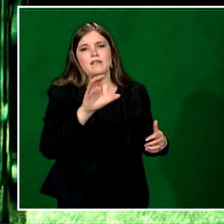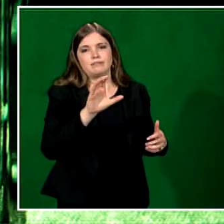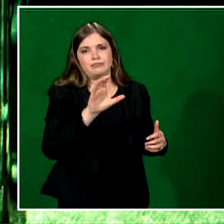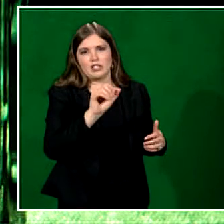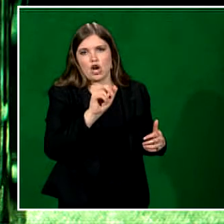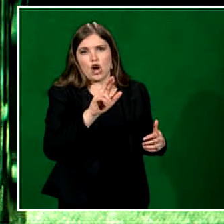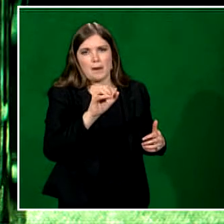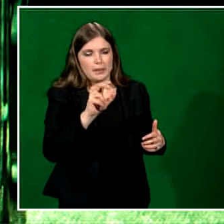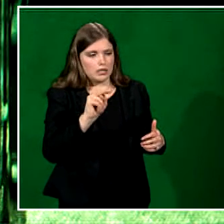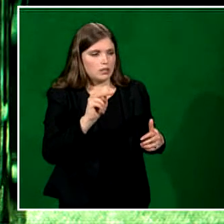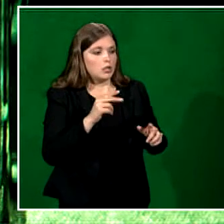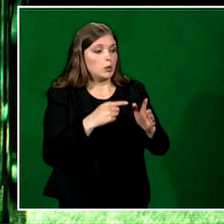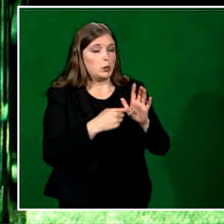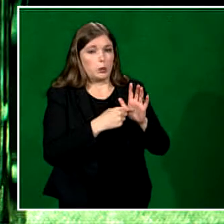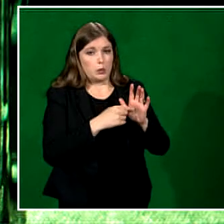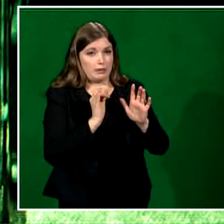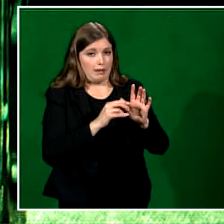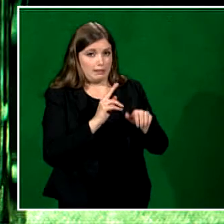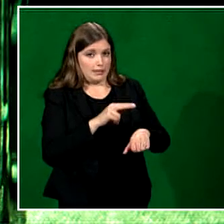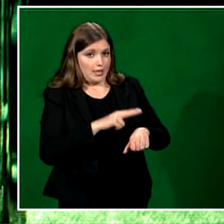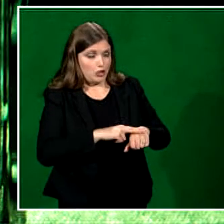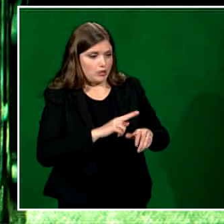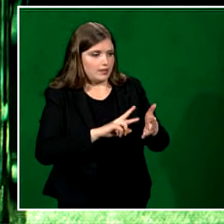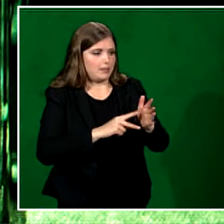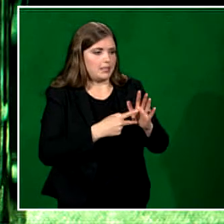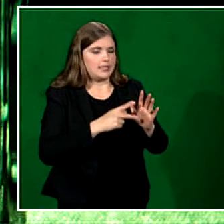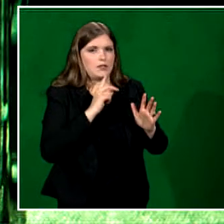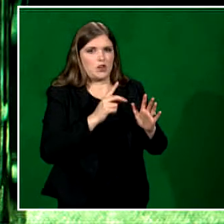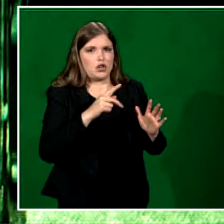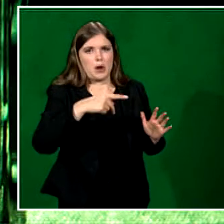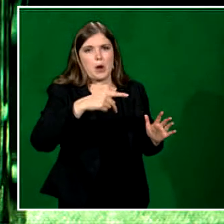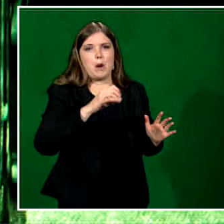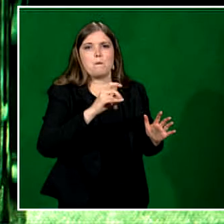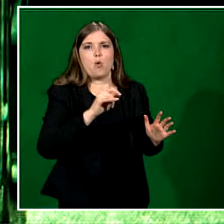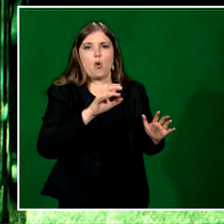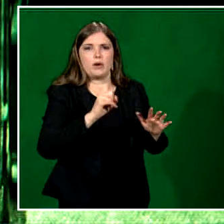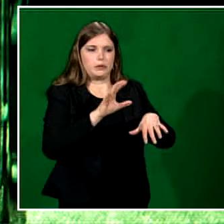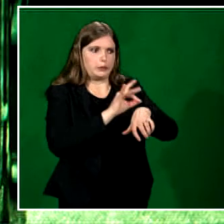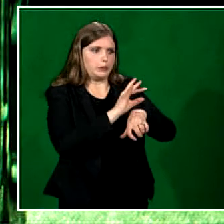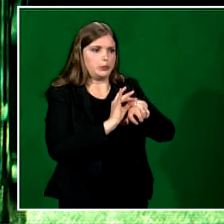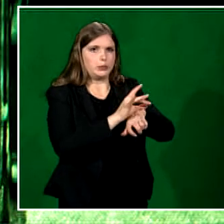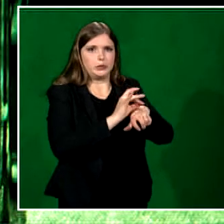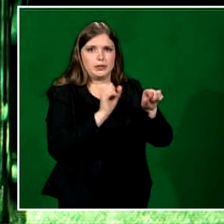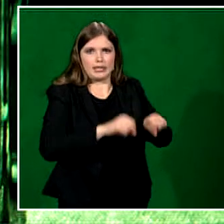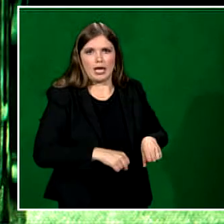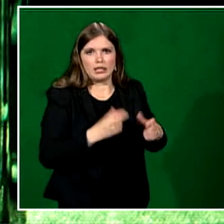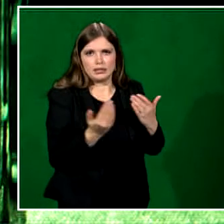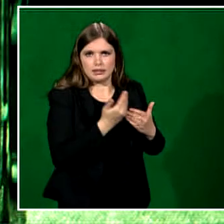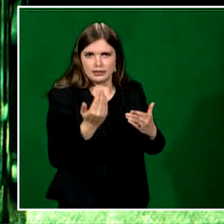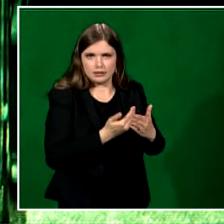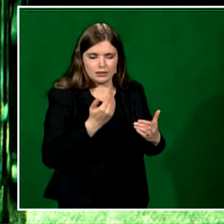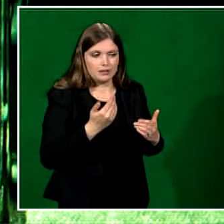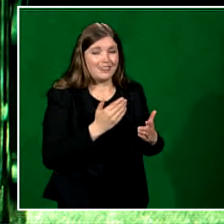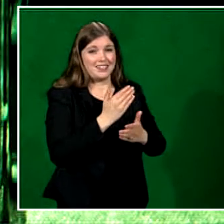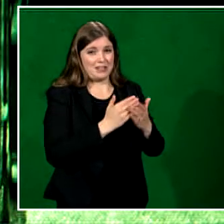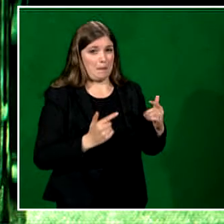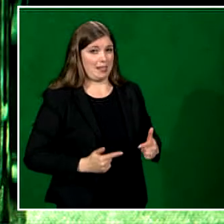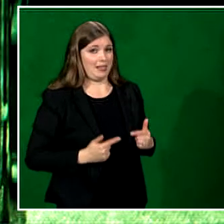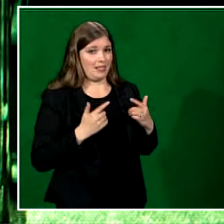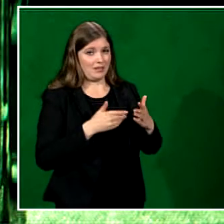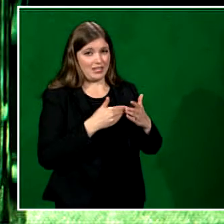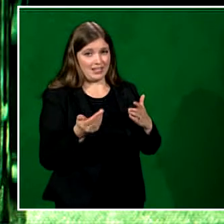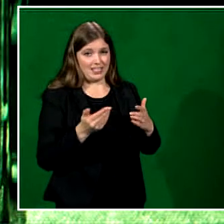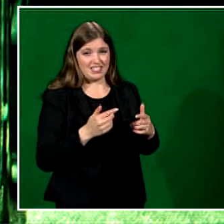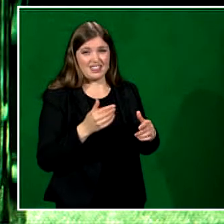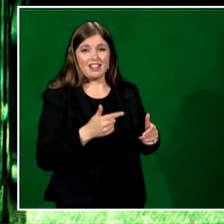due to its nature, it's very porous. And some living organisms hide in it as a